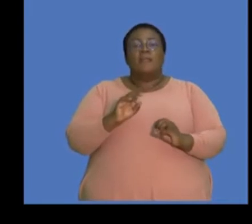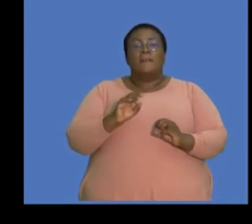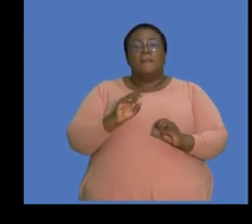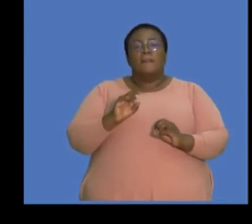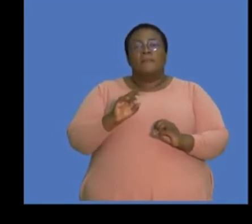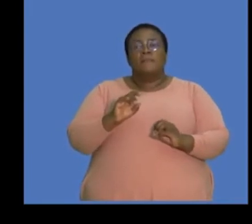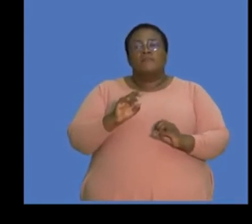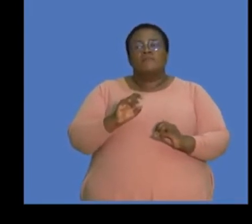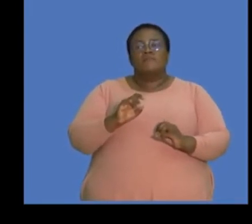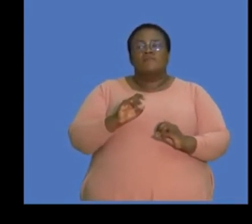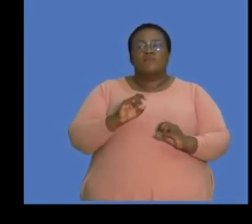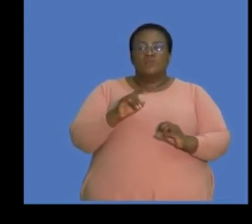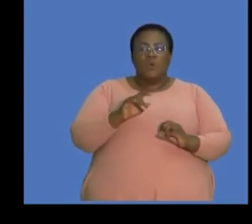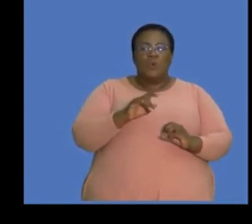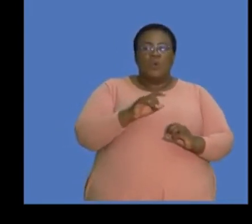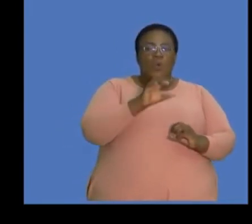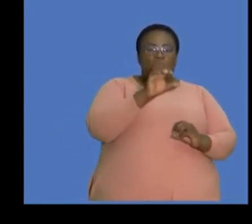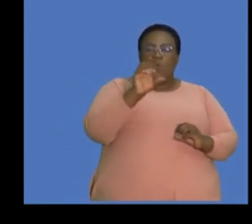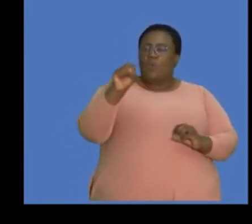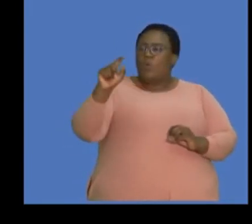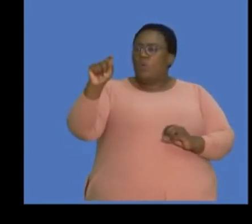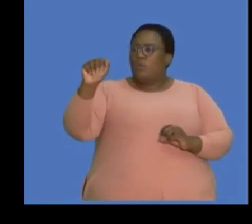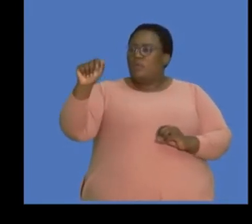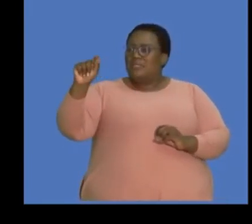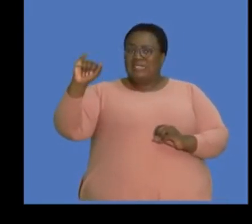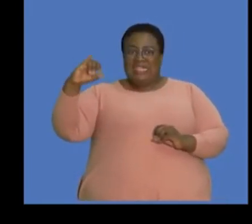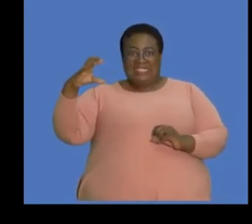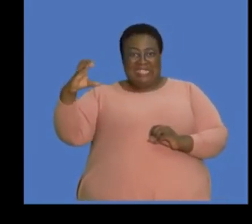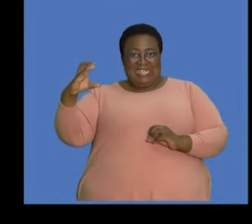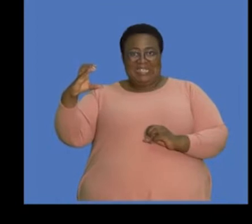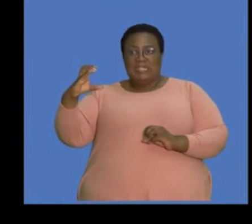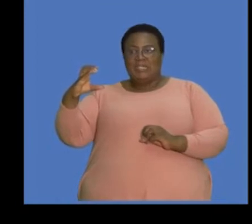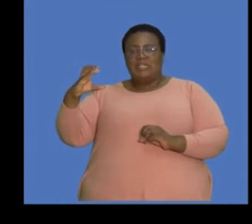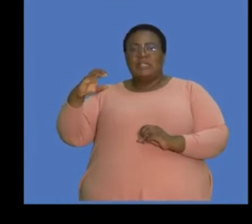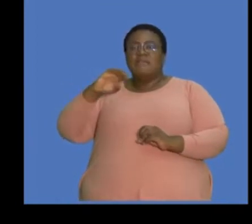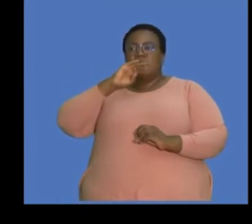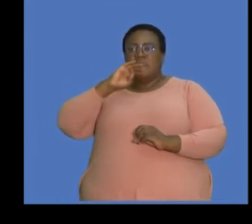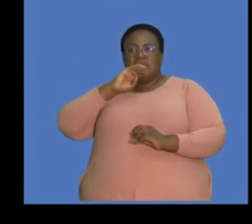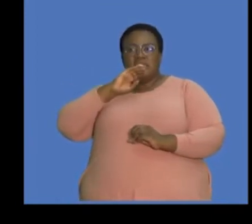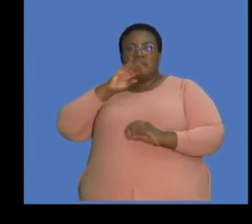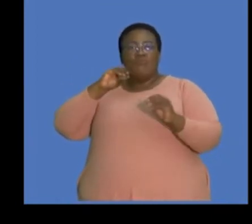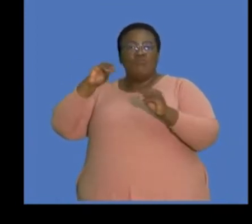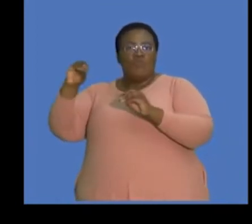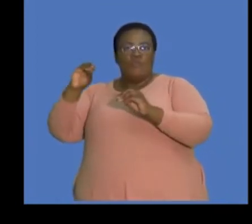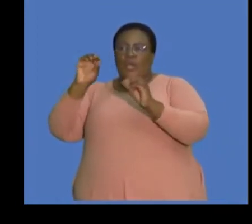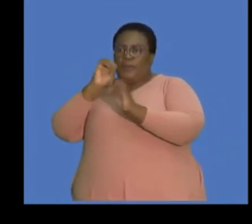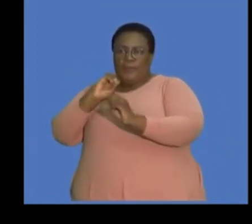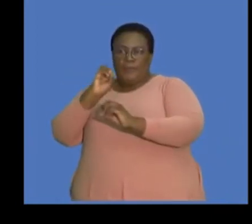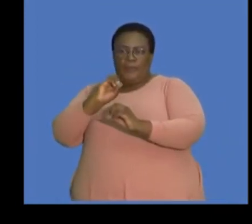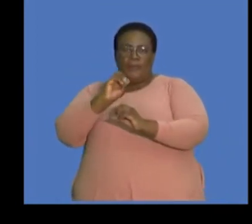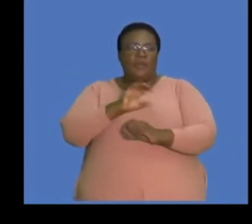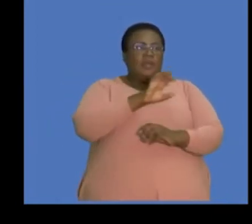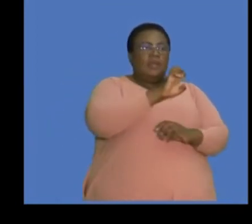electrostatics and electricity. So the word static suggests that the charge is stationary. And then the